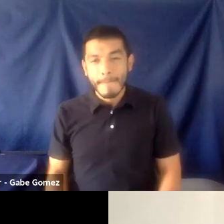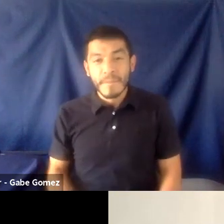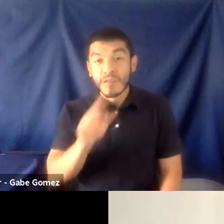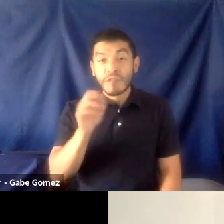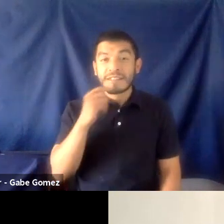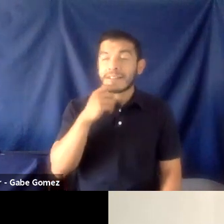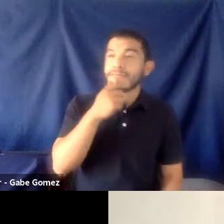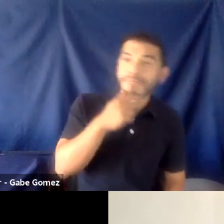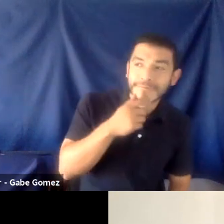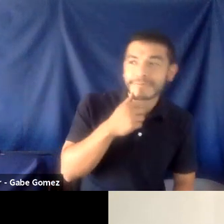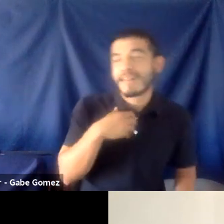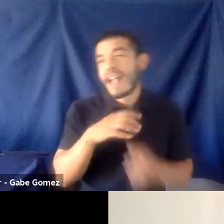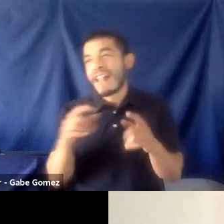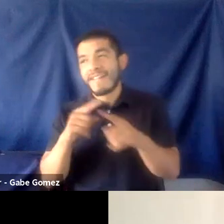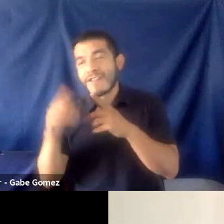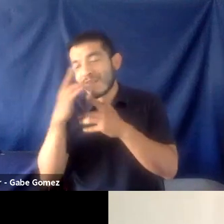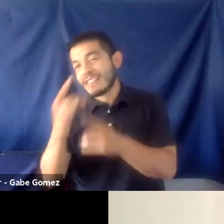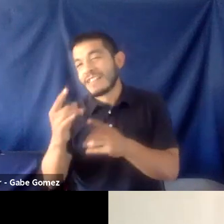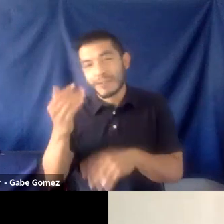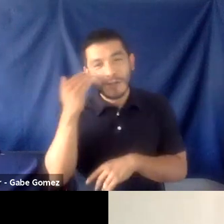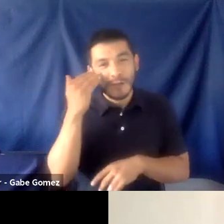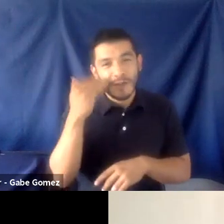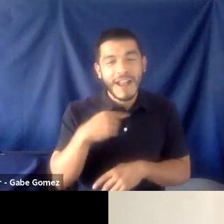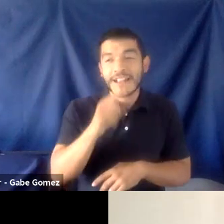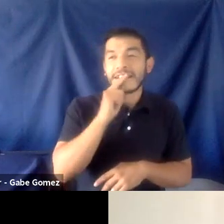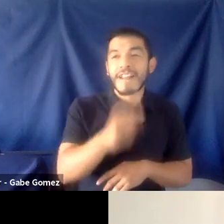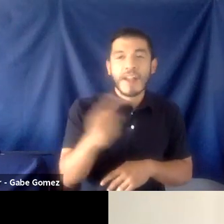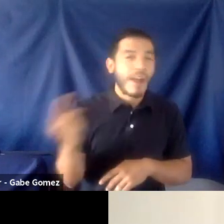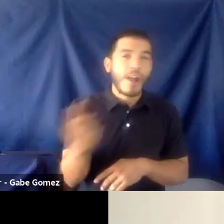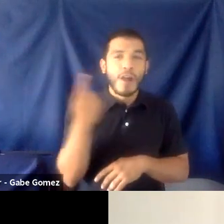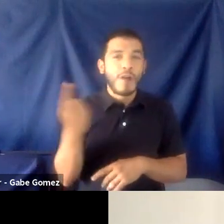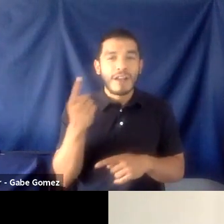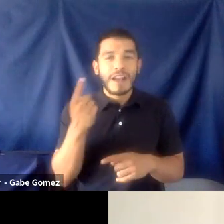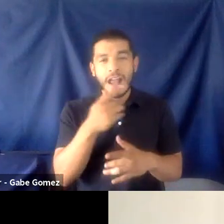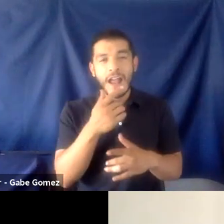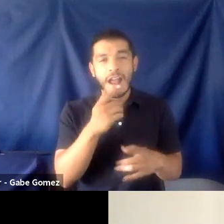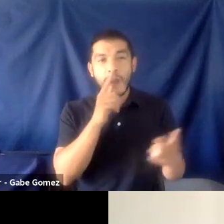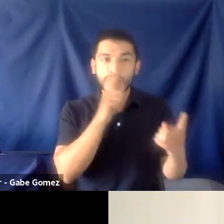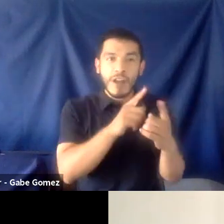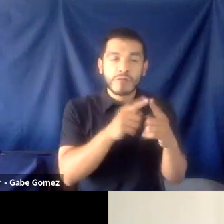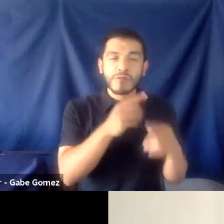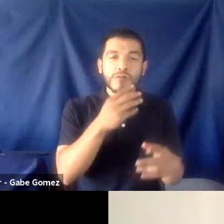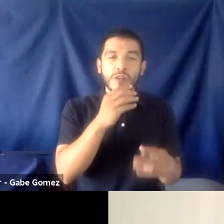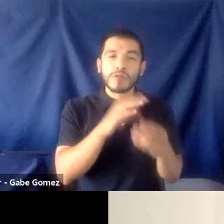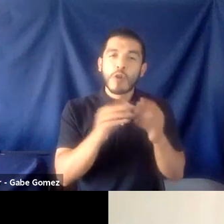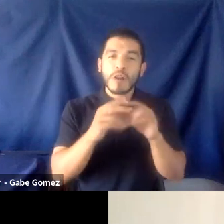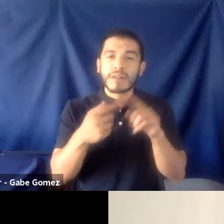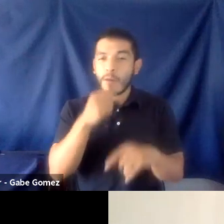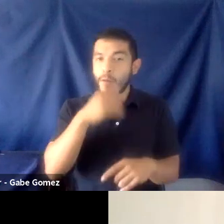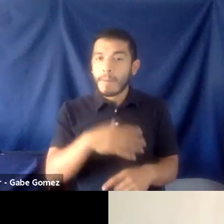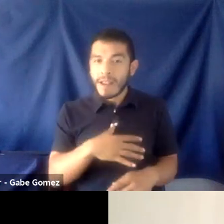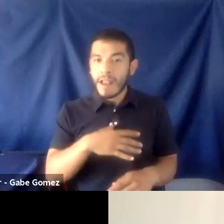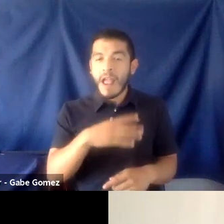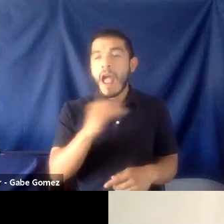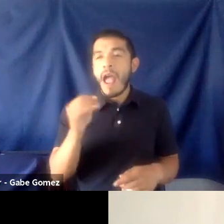I mean, I have a lot of different interests, like I definitely am always drawn to stories of women. I'm definitely drawn to Asian